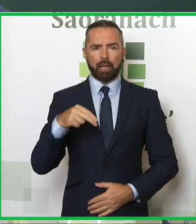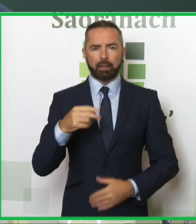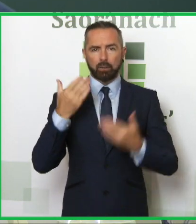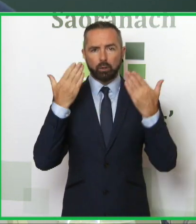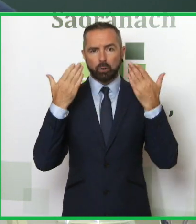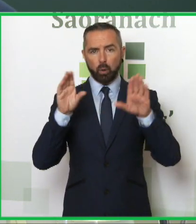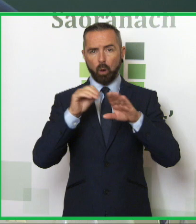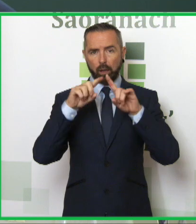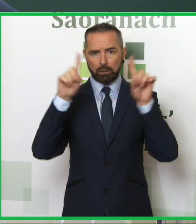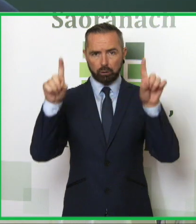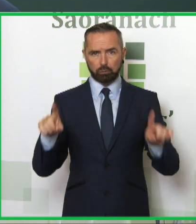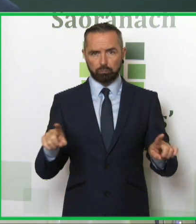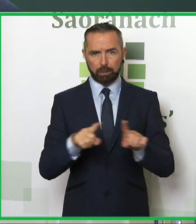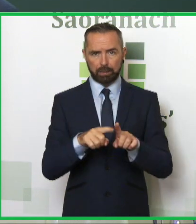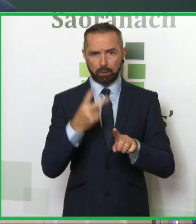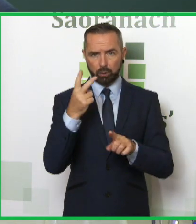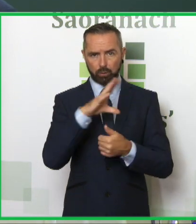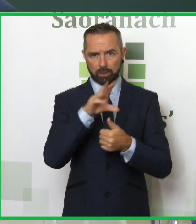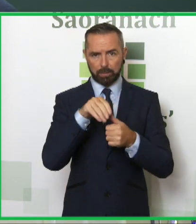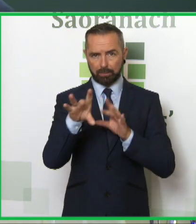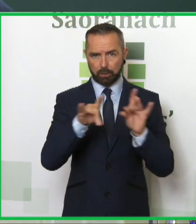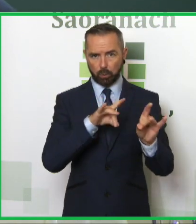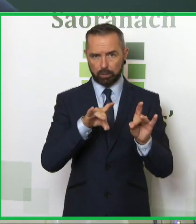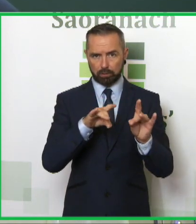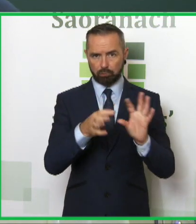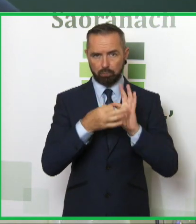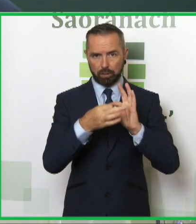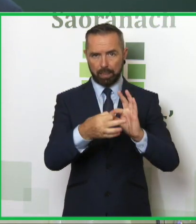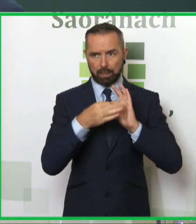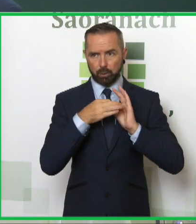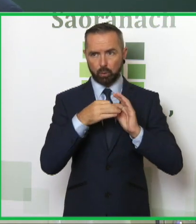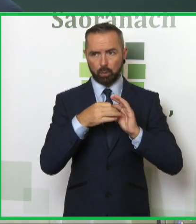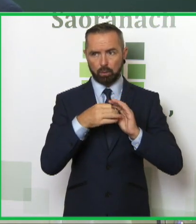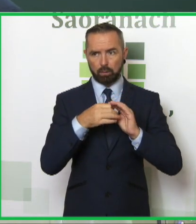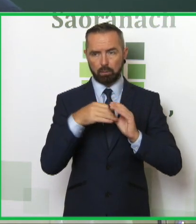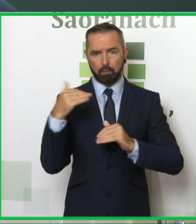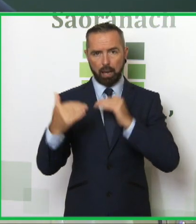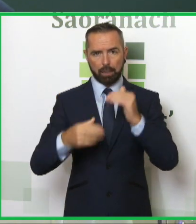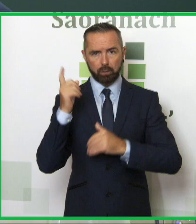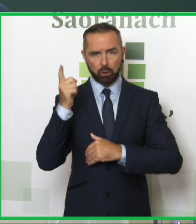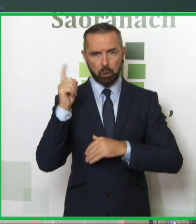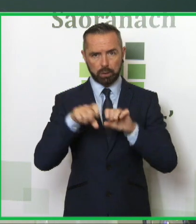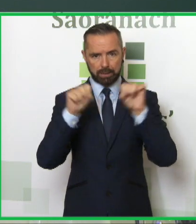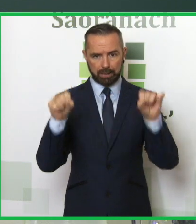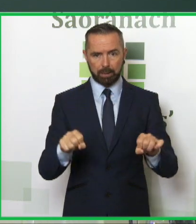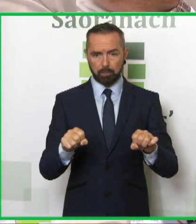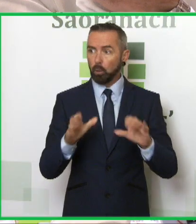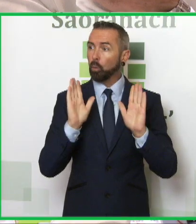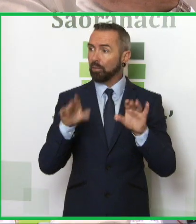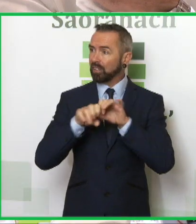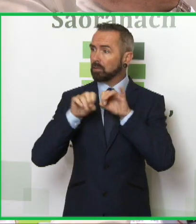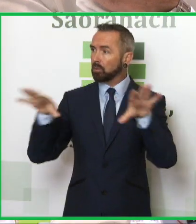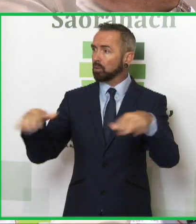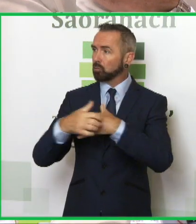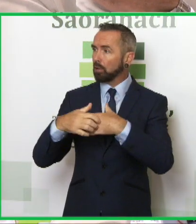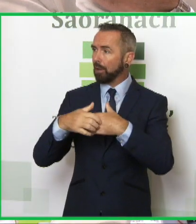the two very specific choices that would be available in relation to the adult caution scheme. They would have been circulated previously as draft ballots,